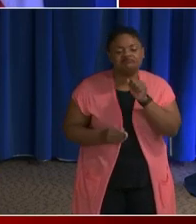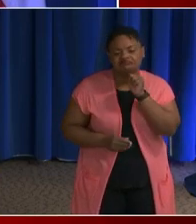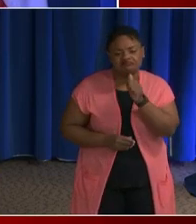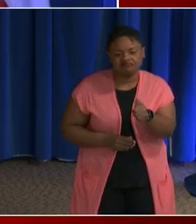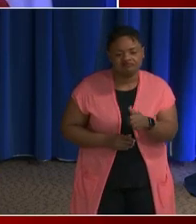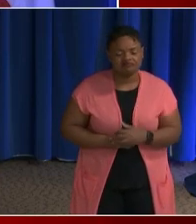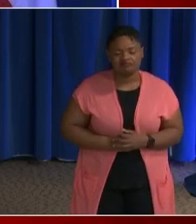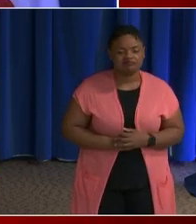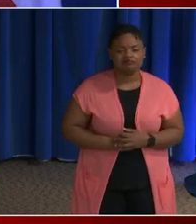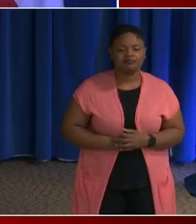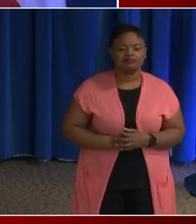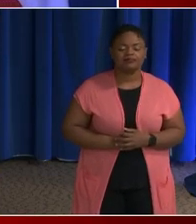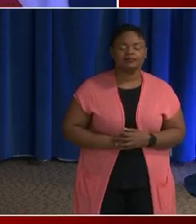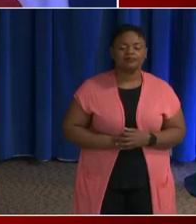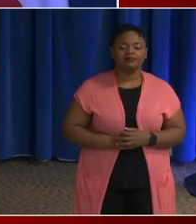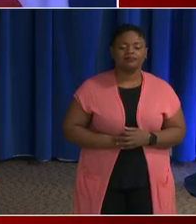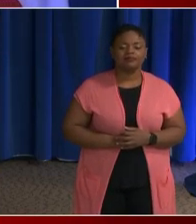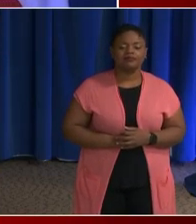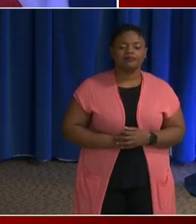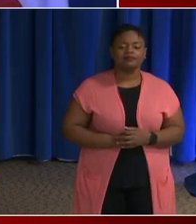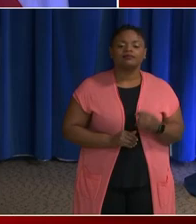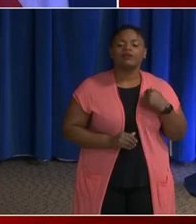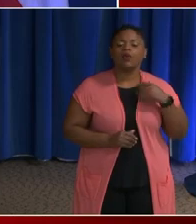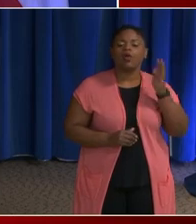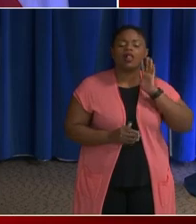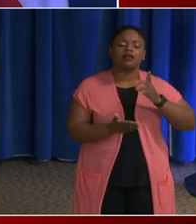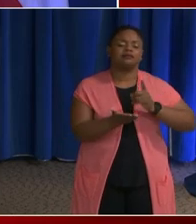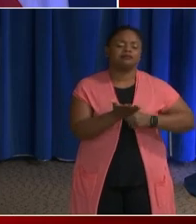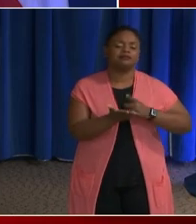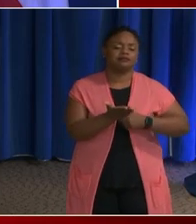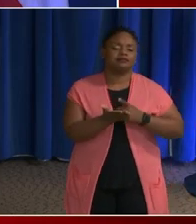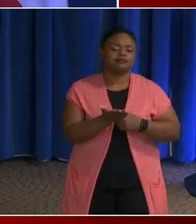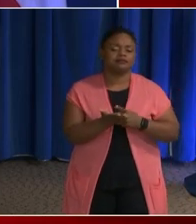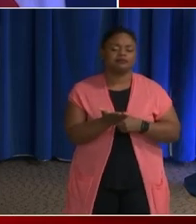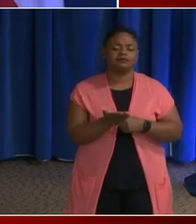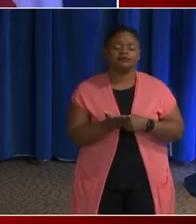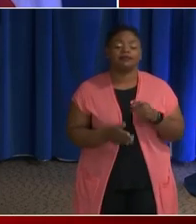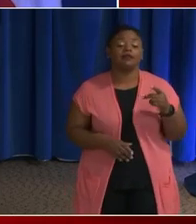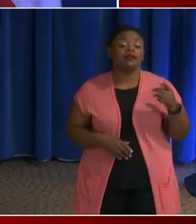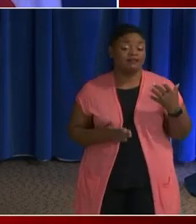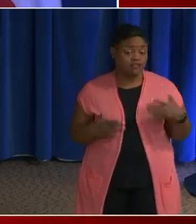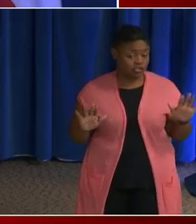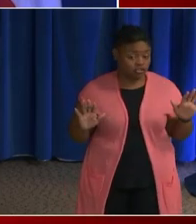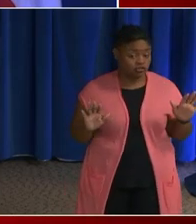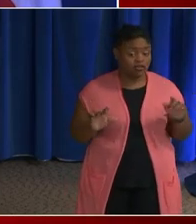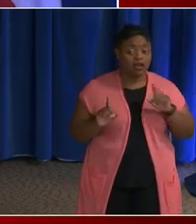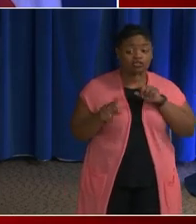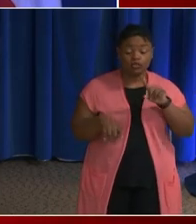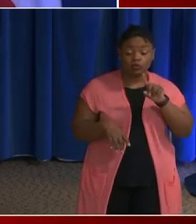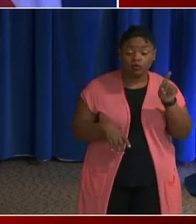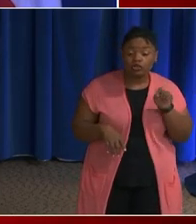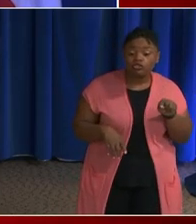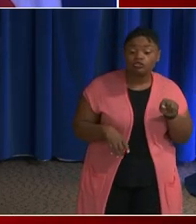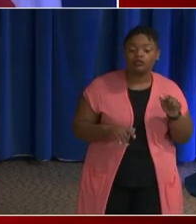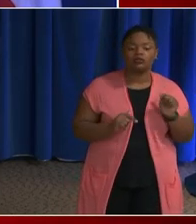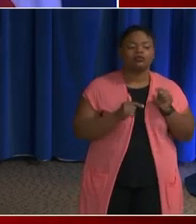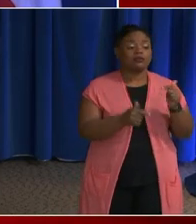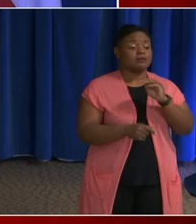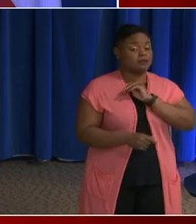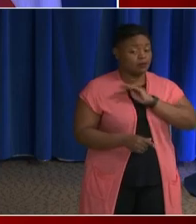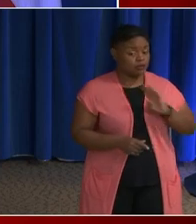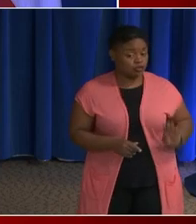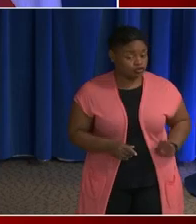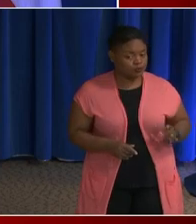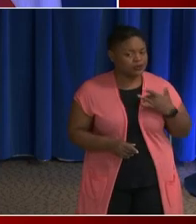measures. So I'm going to speak to this, take any questions, and then I will turn it over to the mayor with her usual press